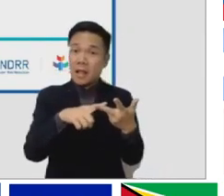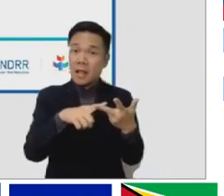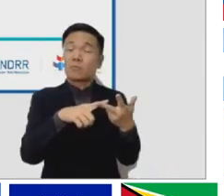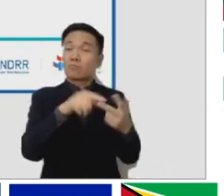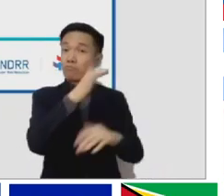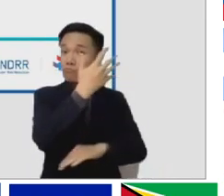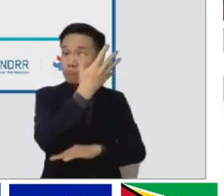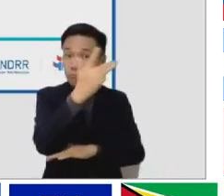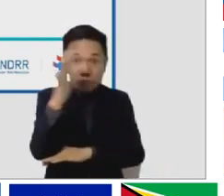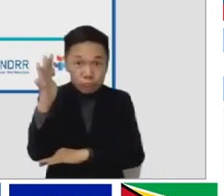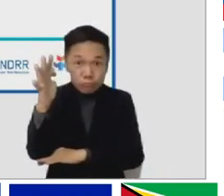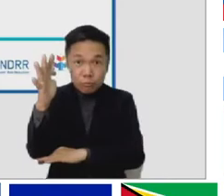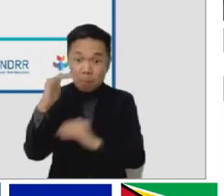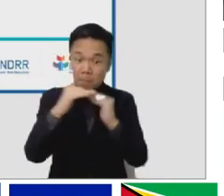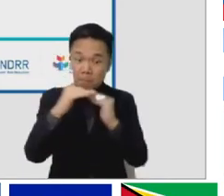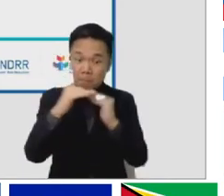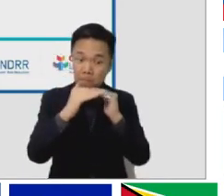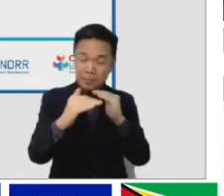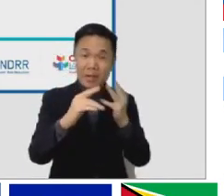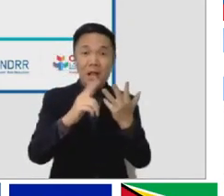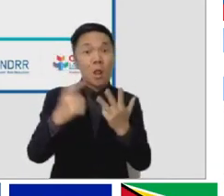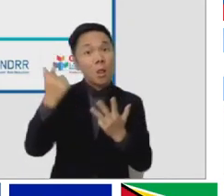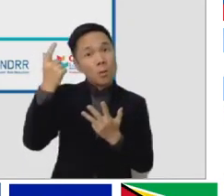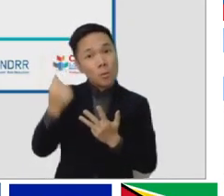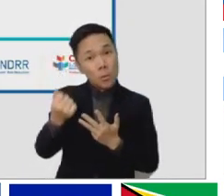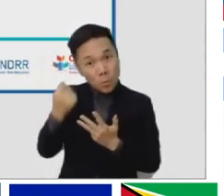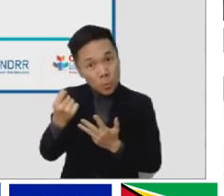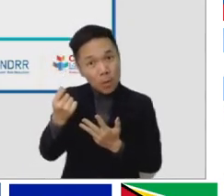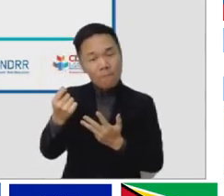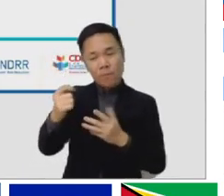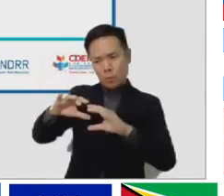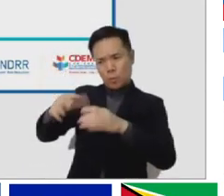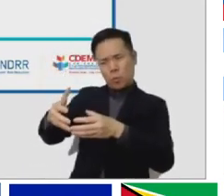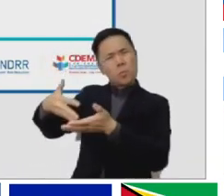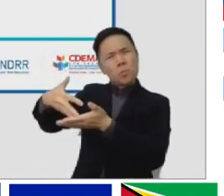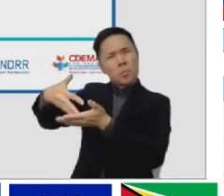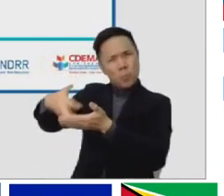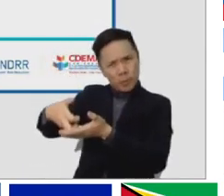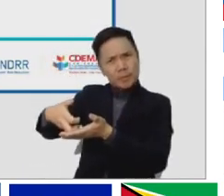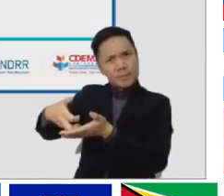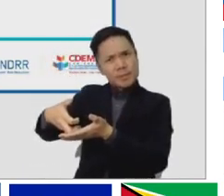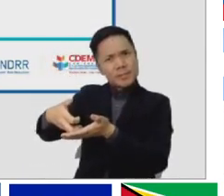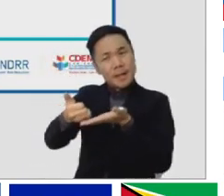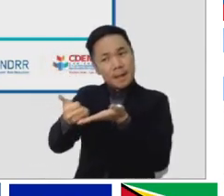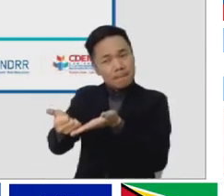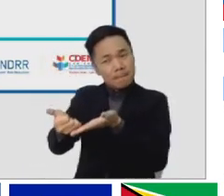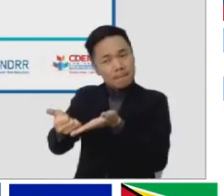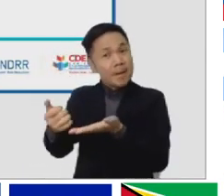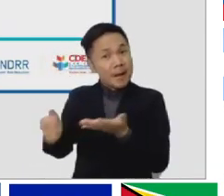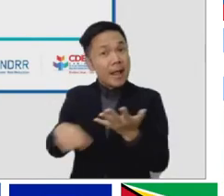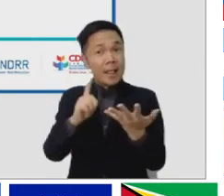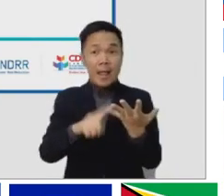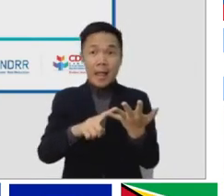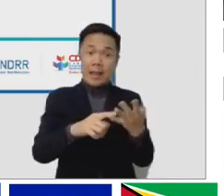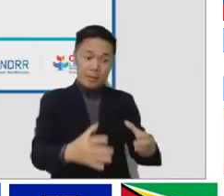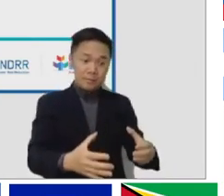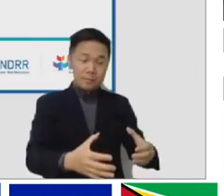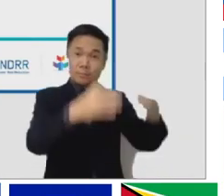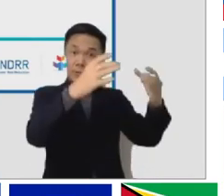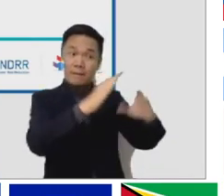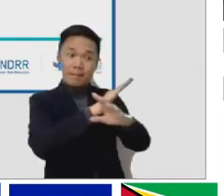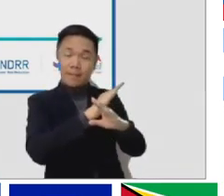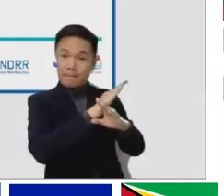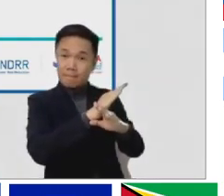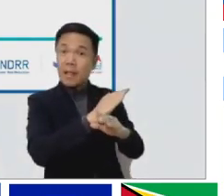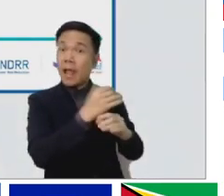social protection for the marginal and the most vulnerable, as well as safeguarding our infrastructure, because that is where we see a